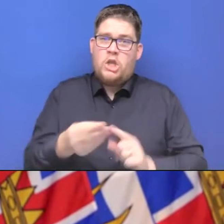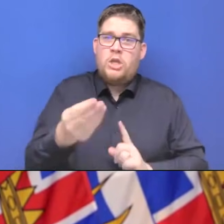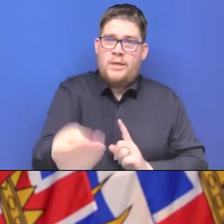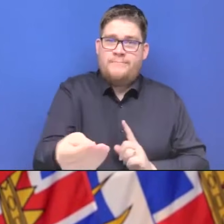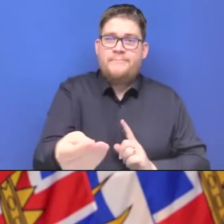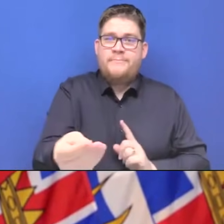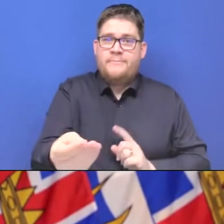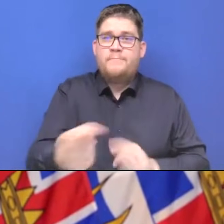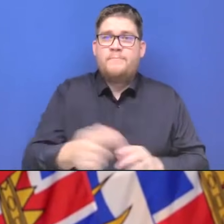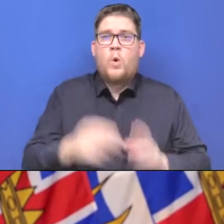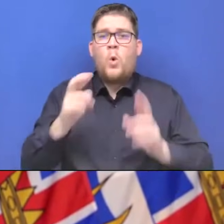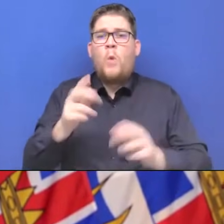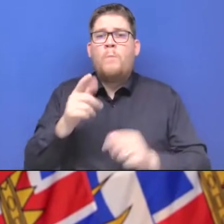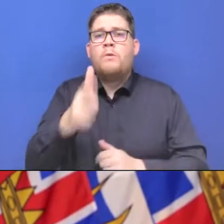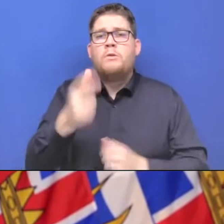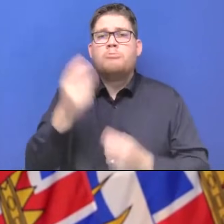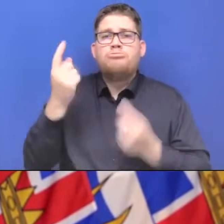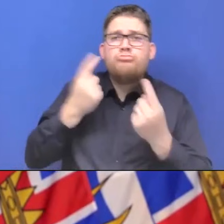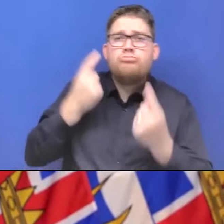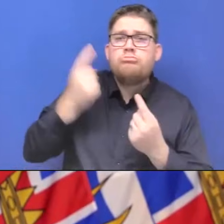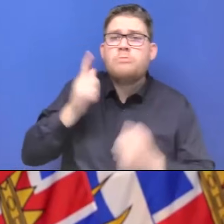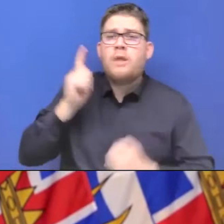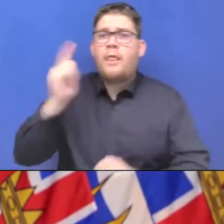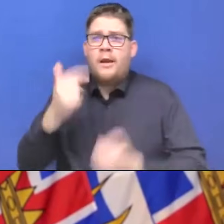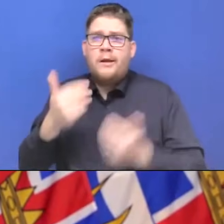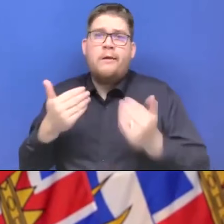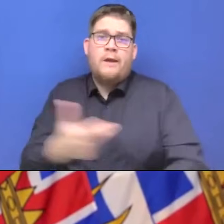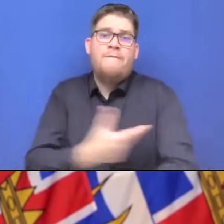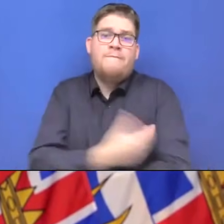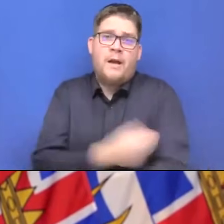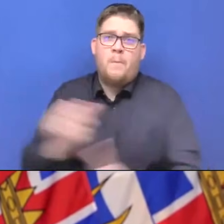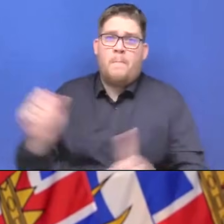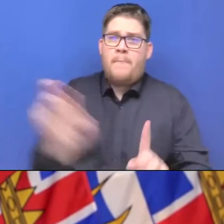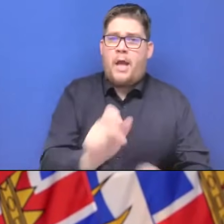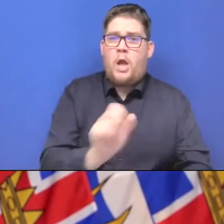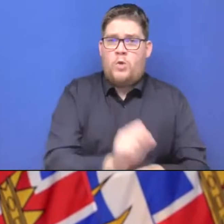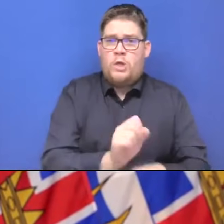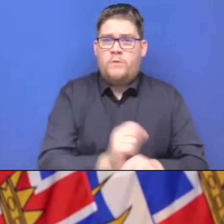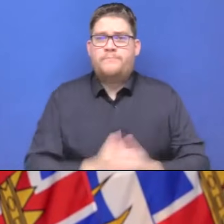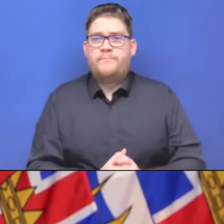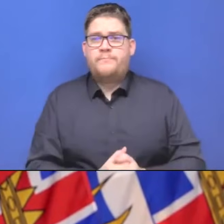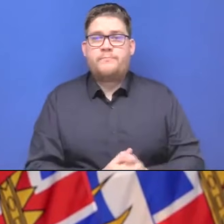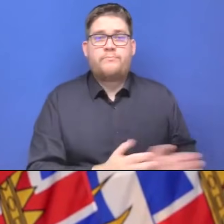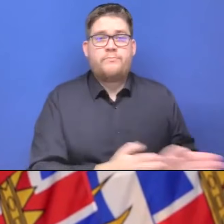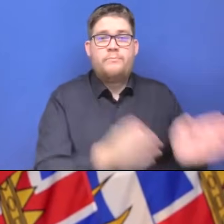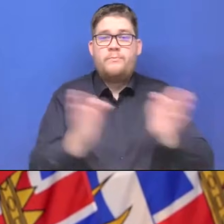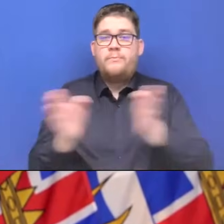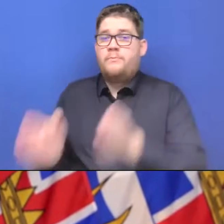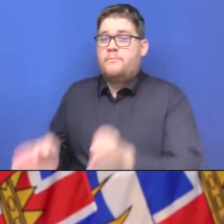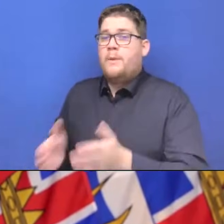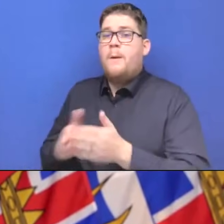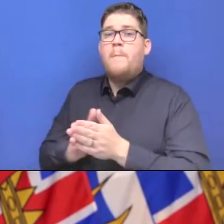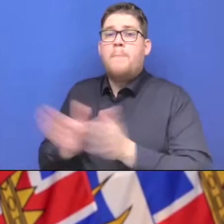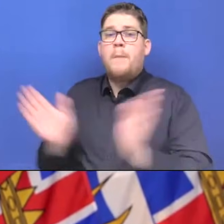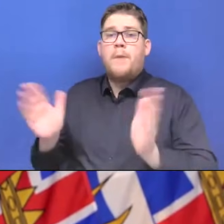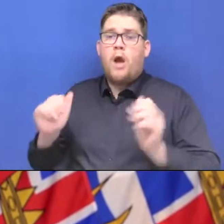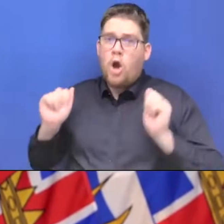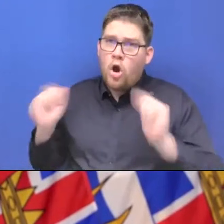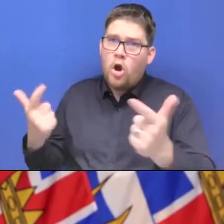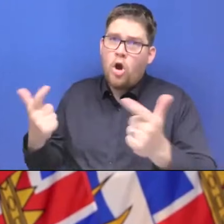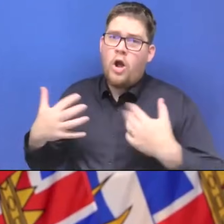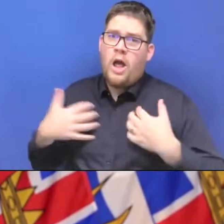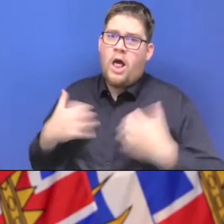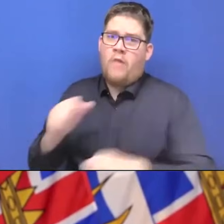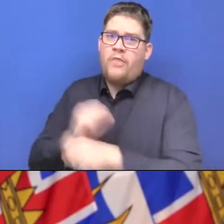work. Also today, the vaccination requirement in the broader healthcare system is being brought into